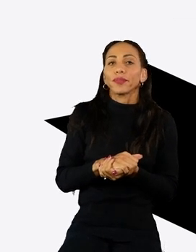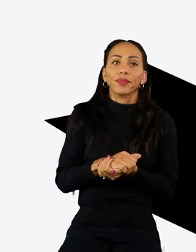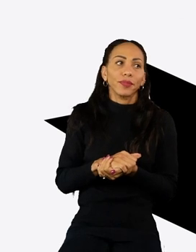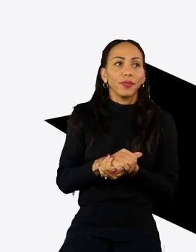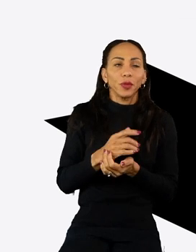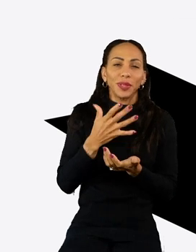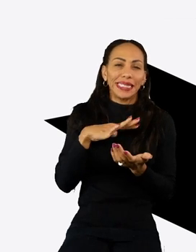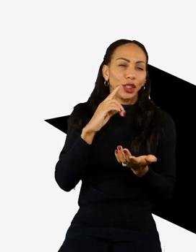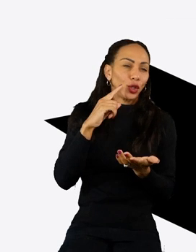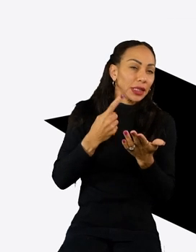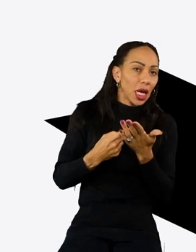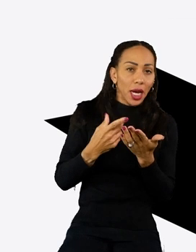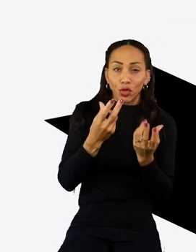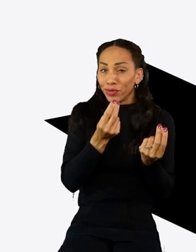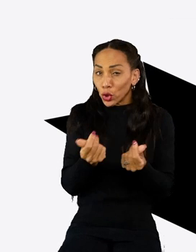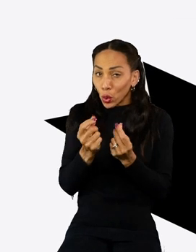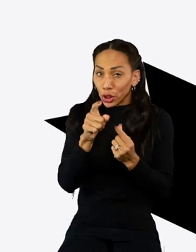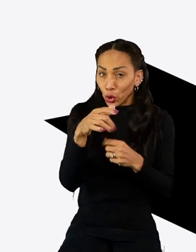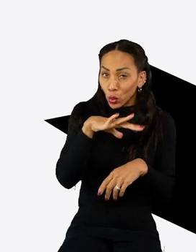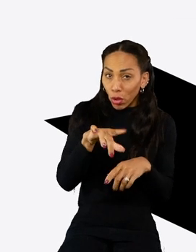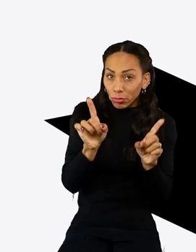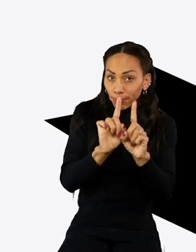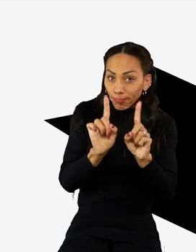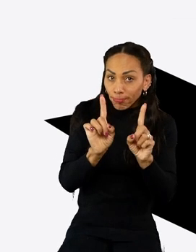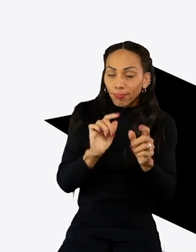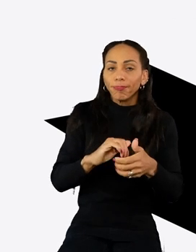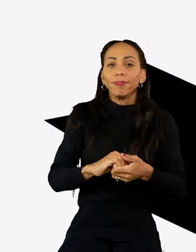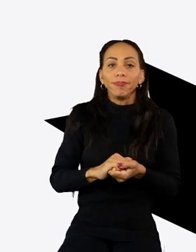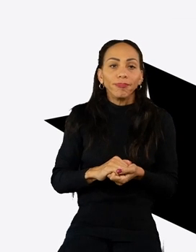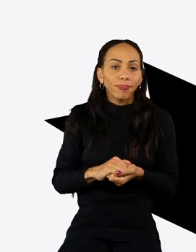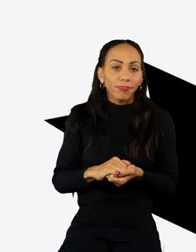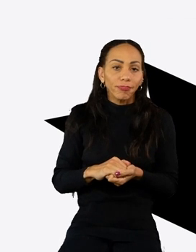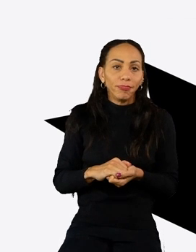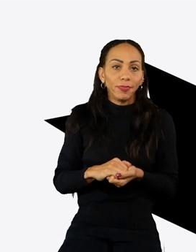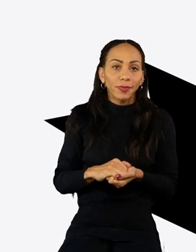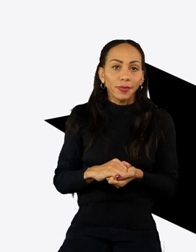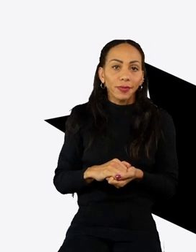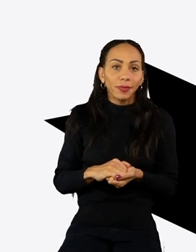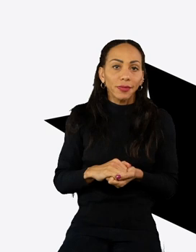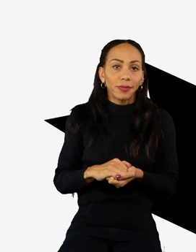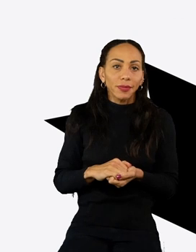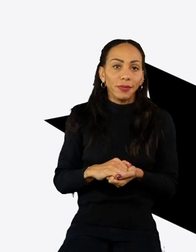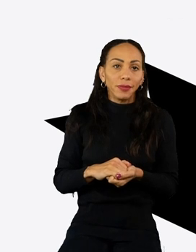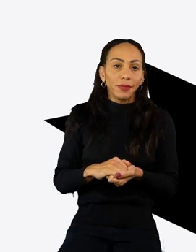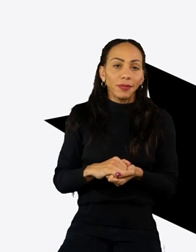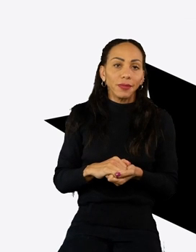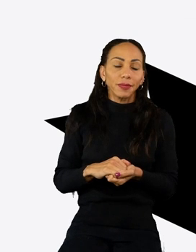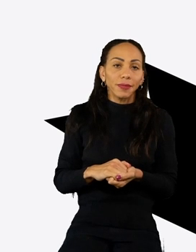and do that. And we need to just decide on what sort of resources you might want to